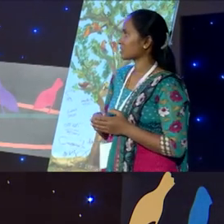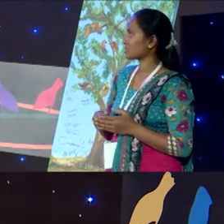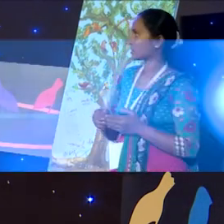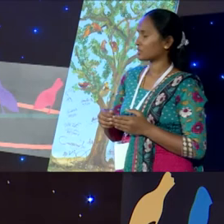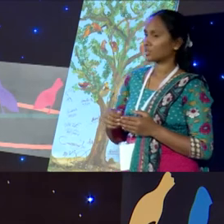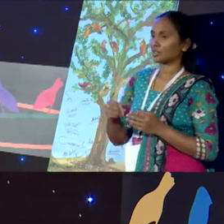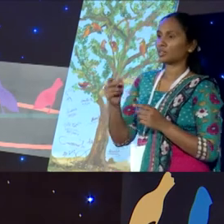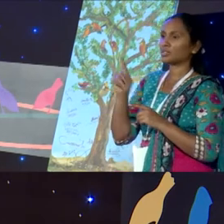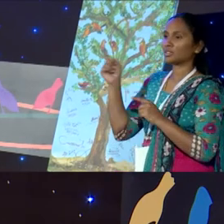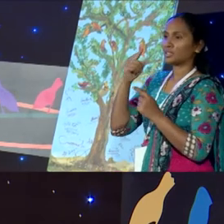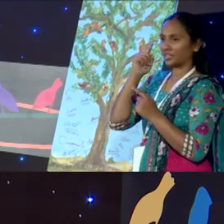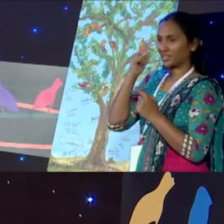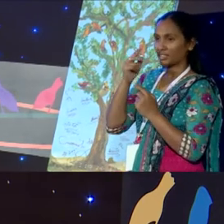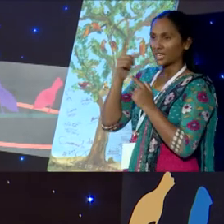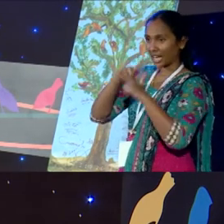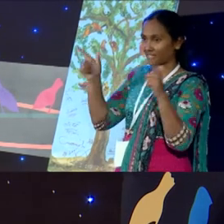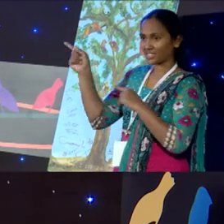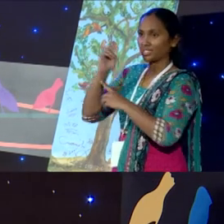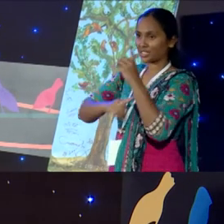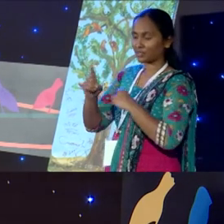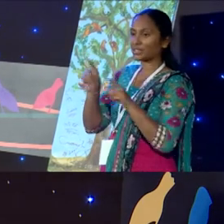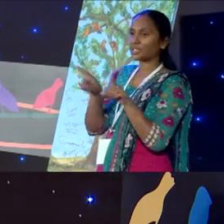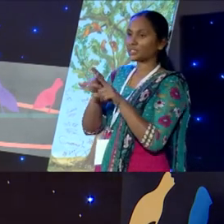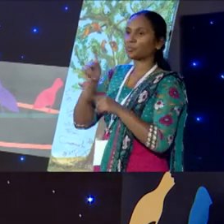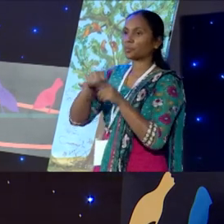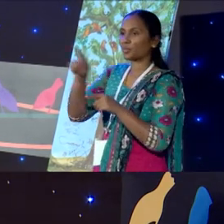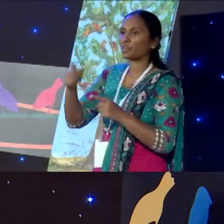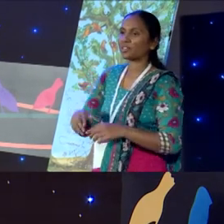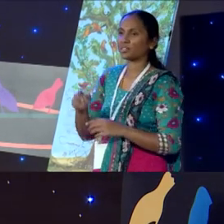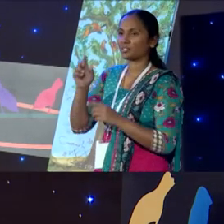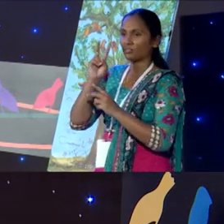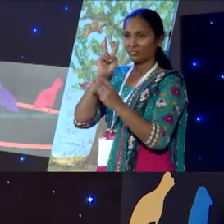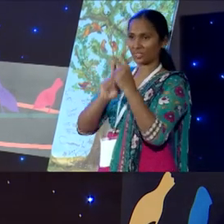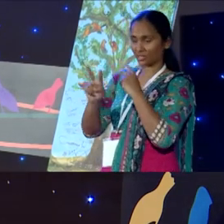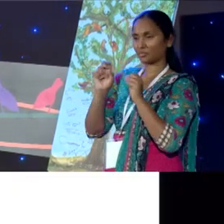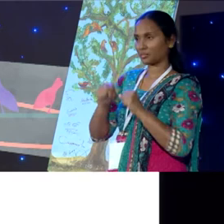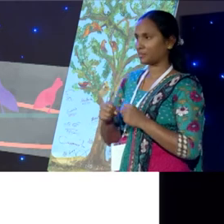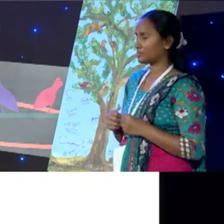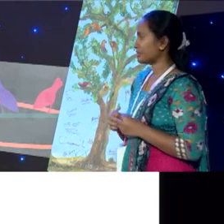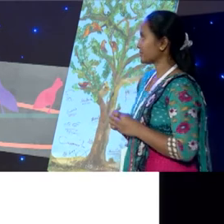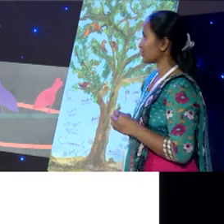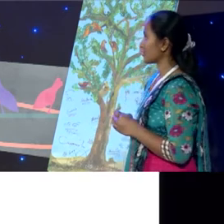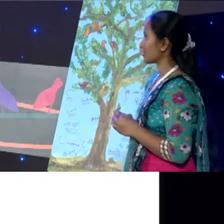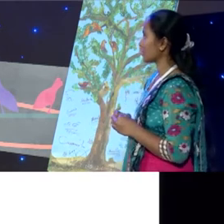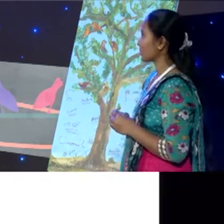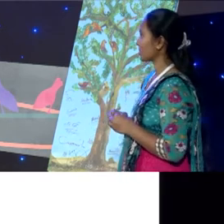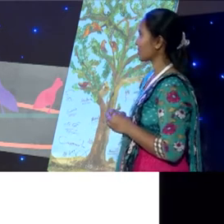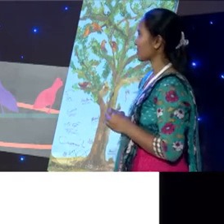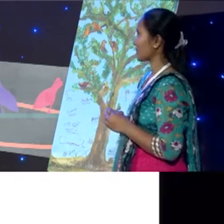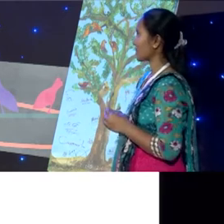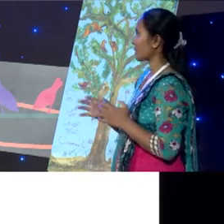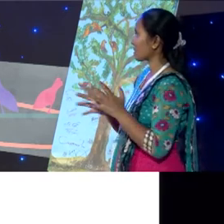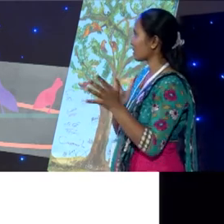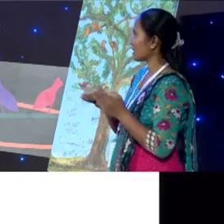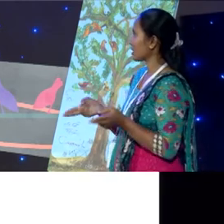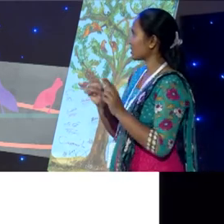here. That's the only difference. So that's how my second story happened. And so I realized, third story happened.